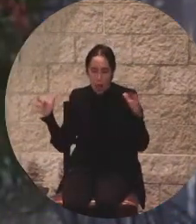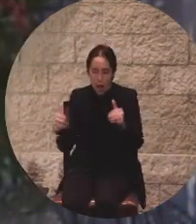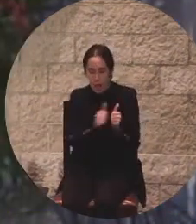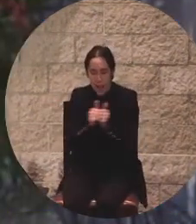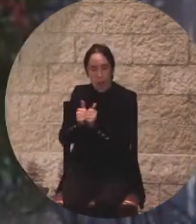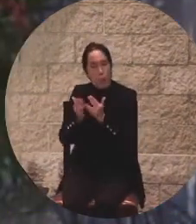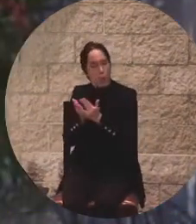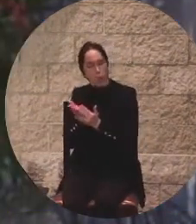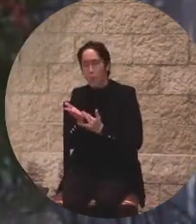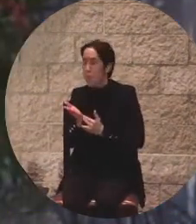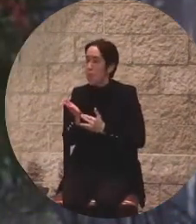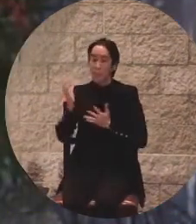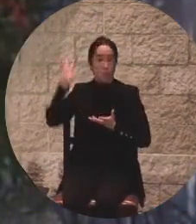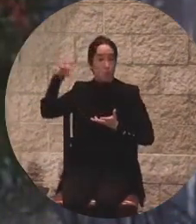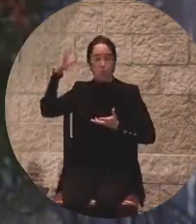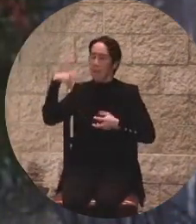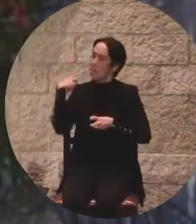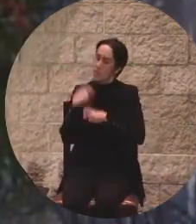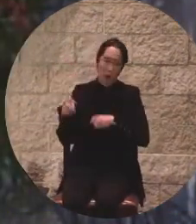sing.